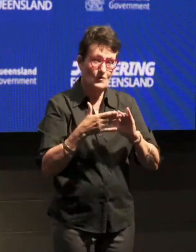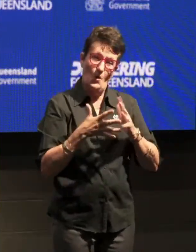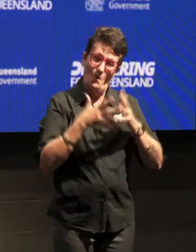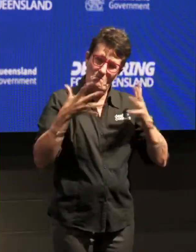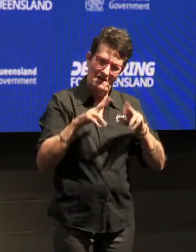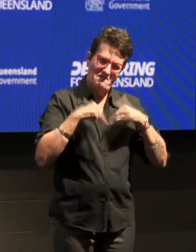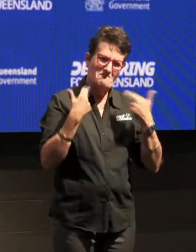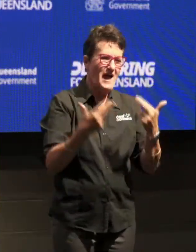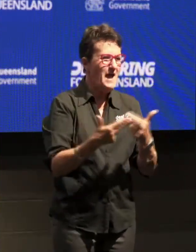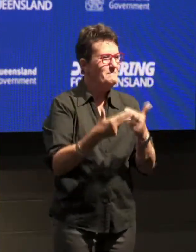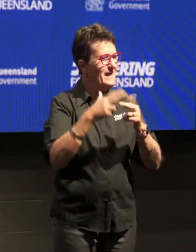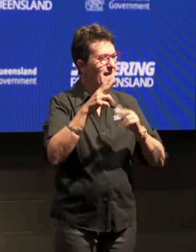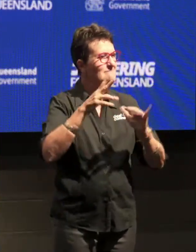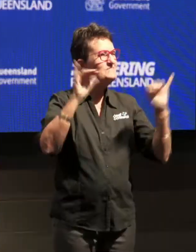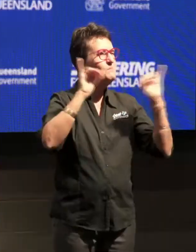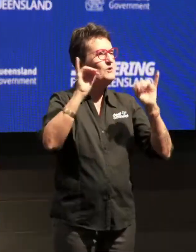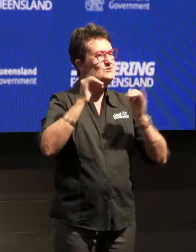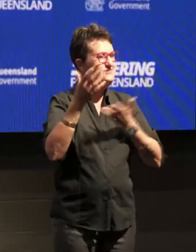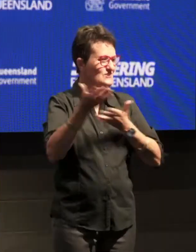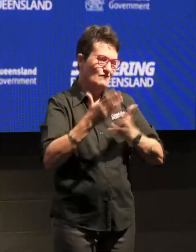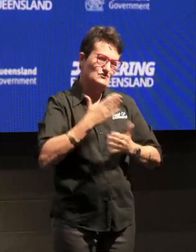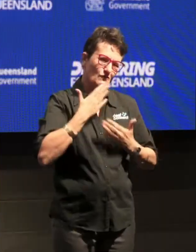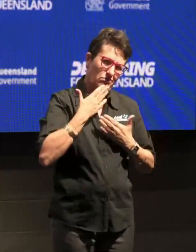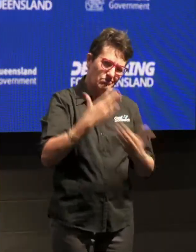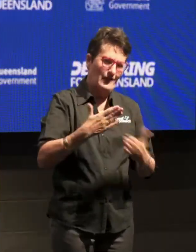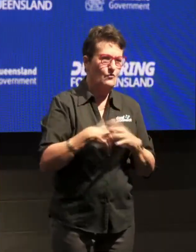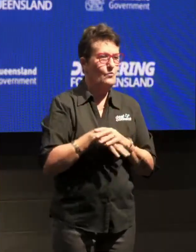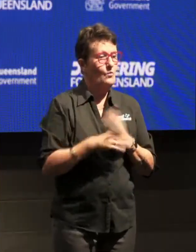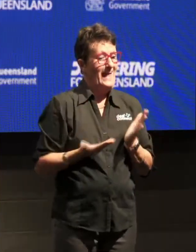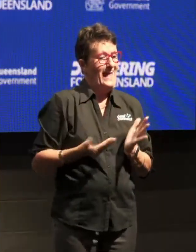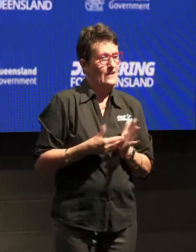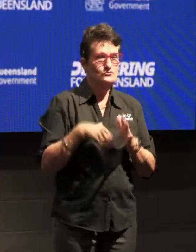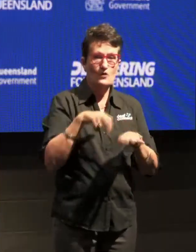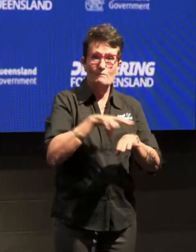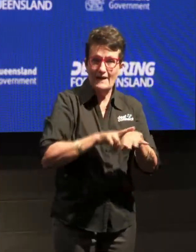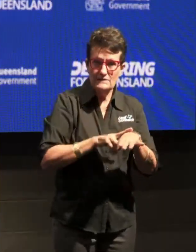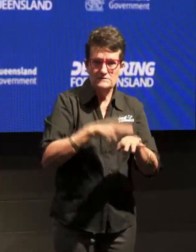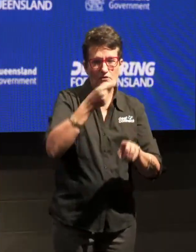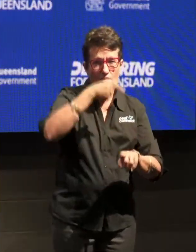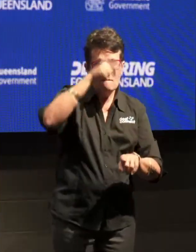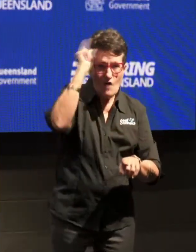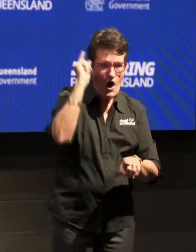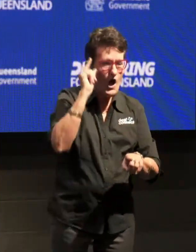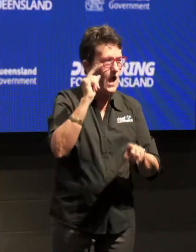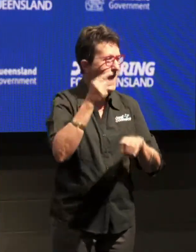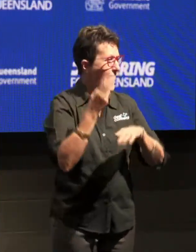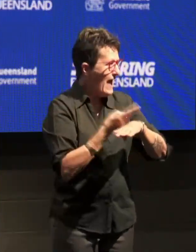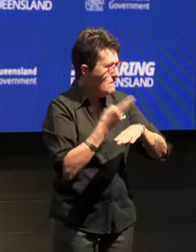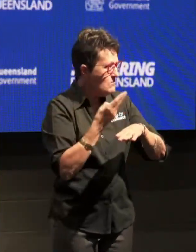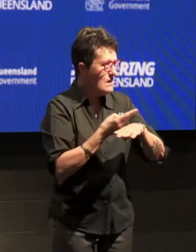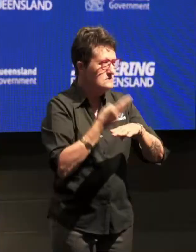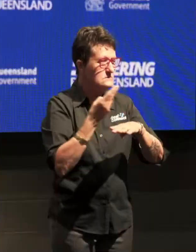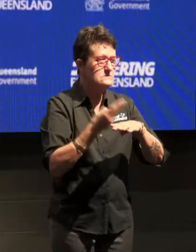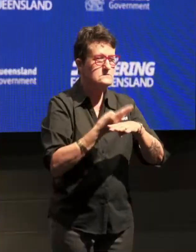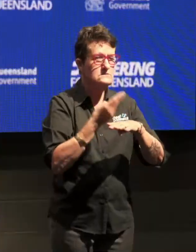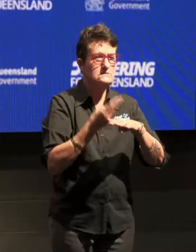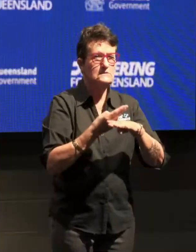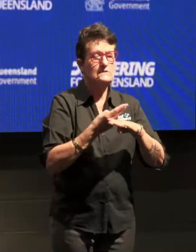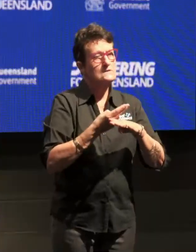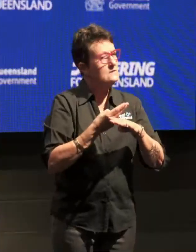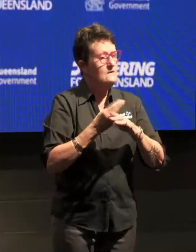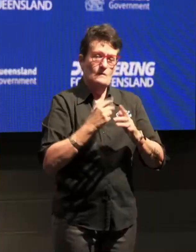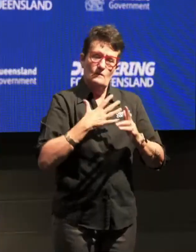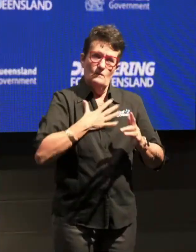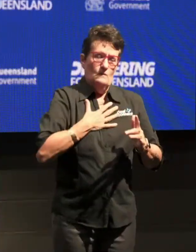the emergency services, and I want to thank them. But to the extra police, the fire officers, the ambulance officers, I'm